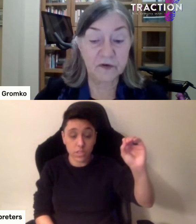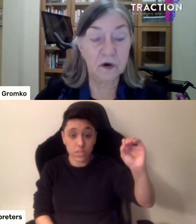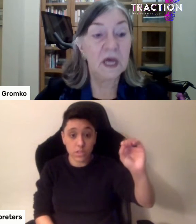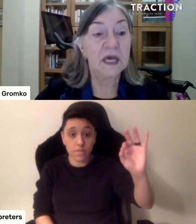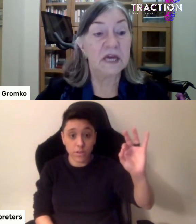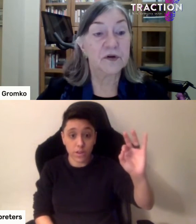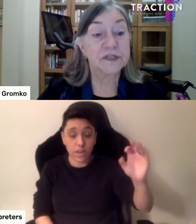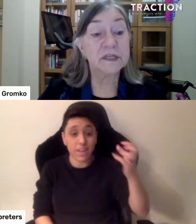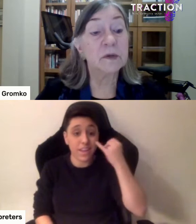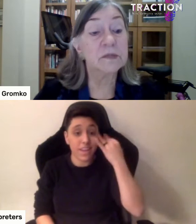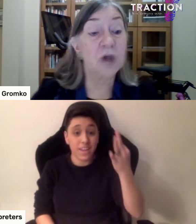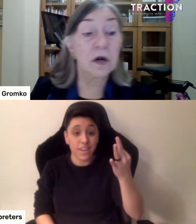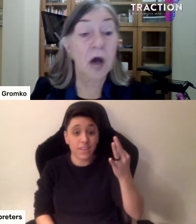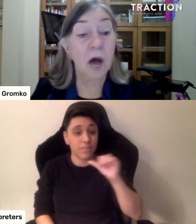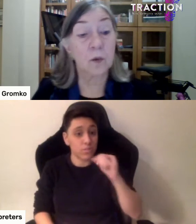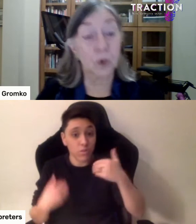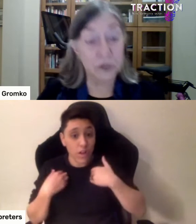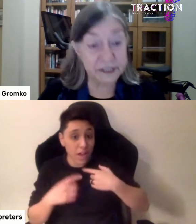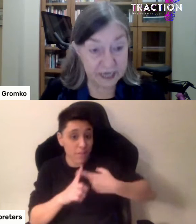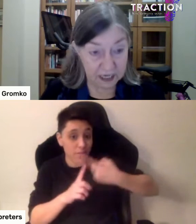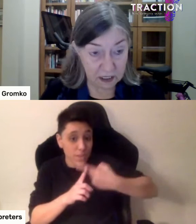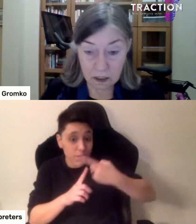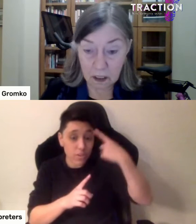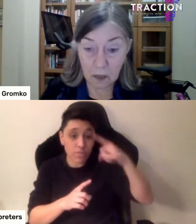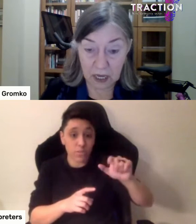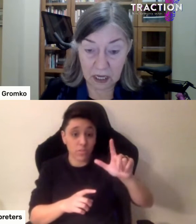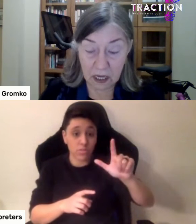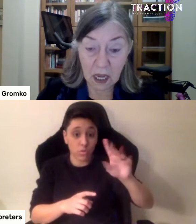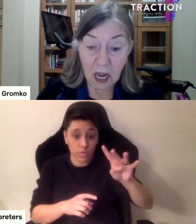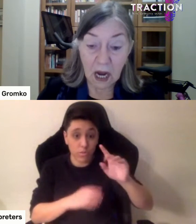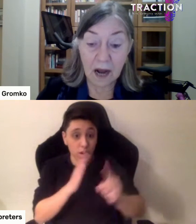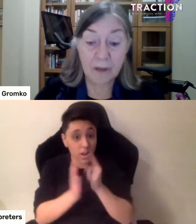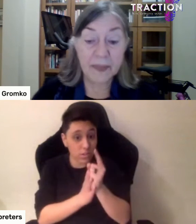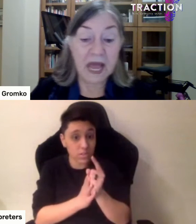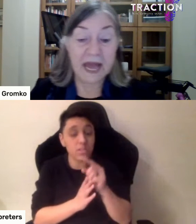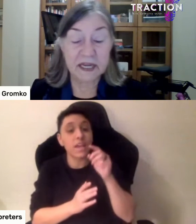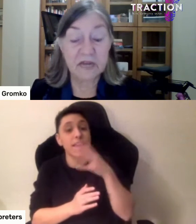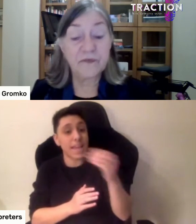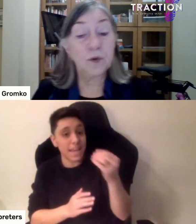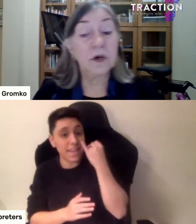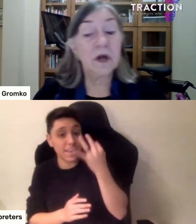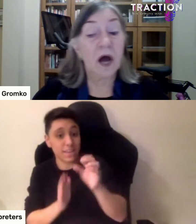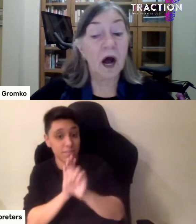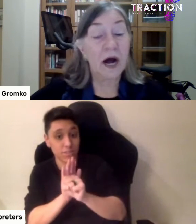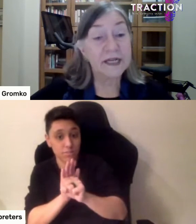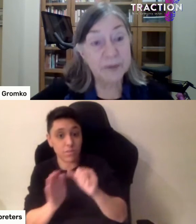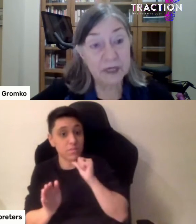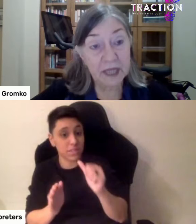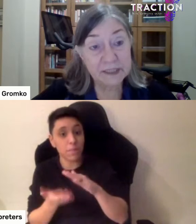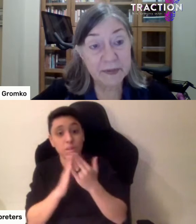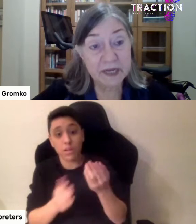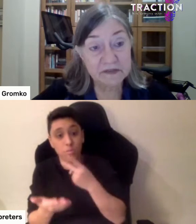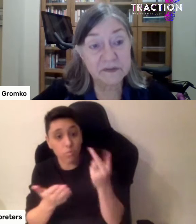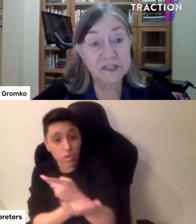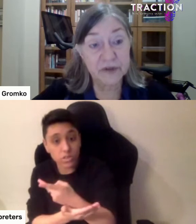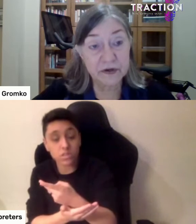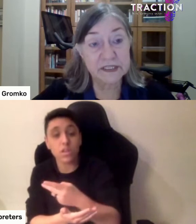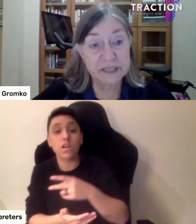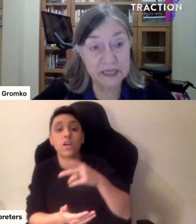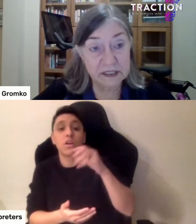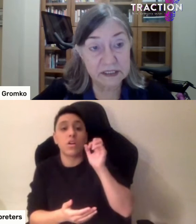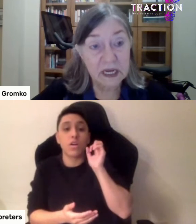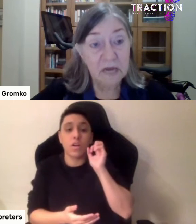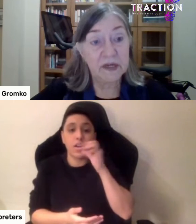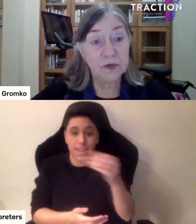without a fever, if your symptoms are not worsening, okay, and if you are not hospitalized because of